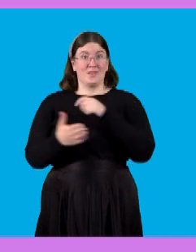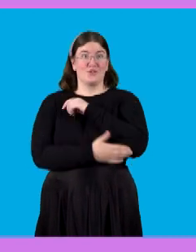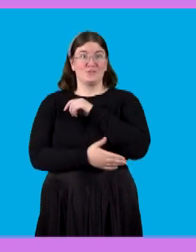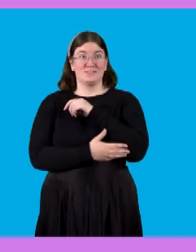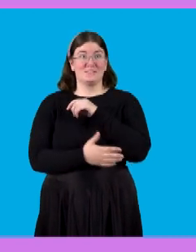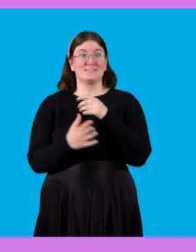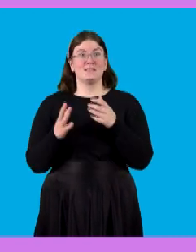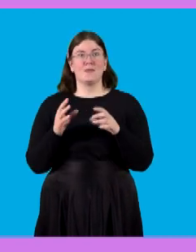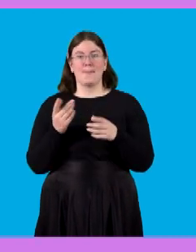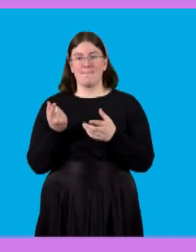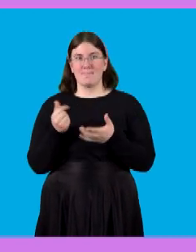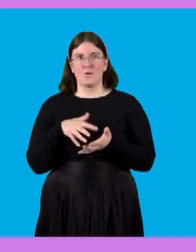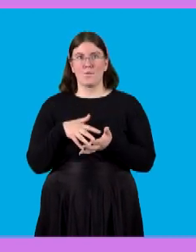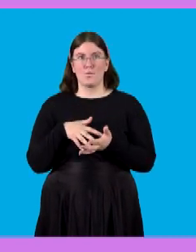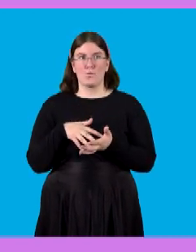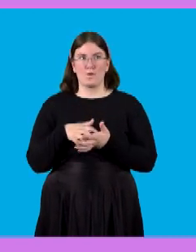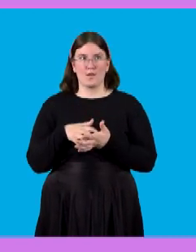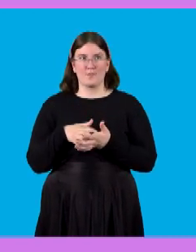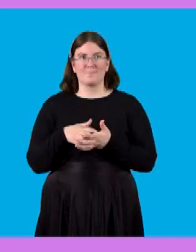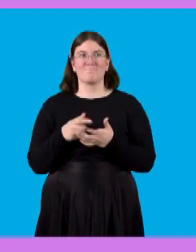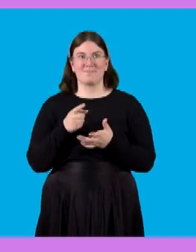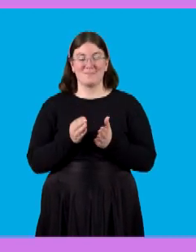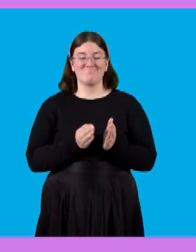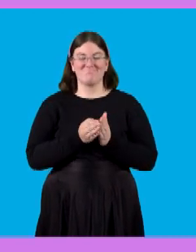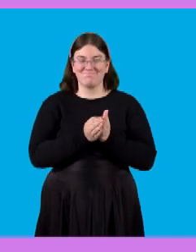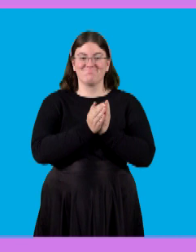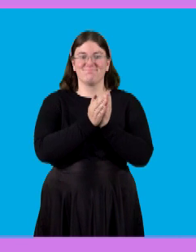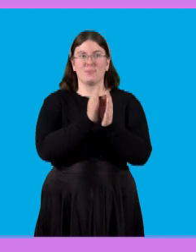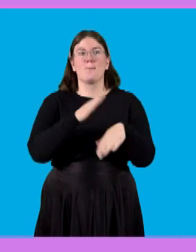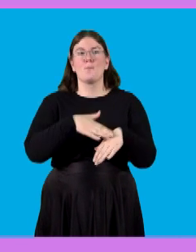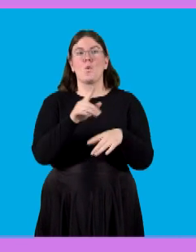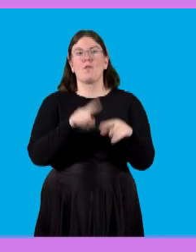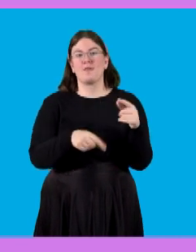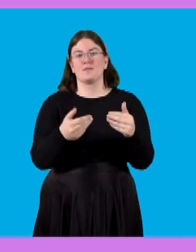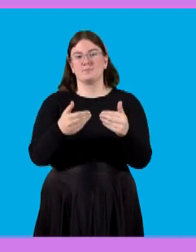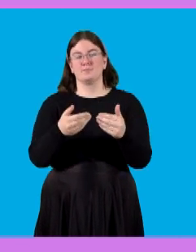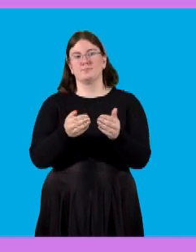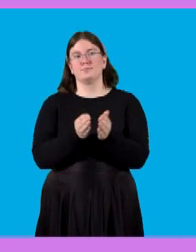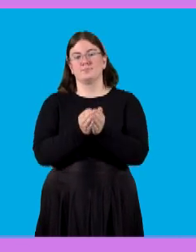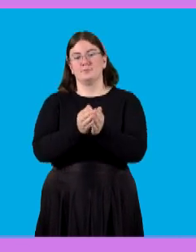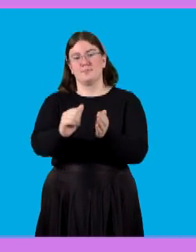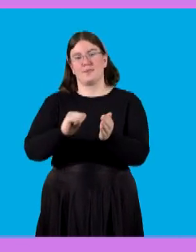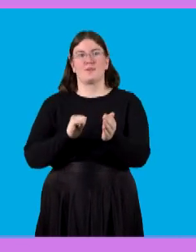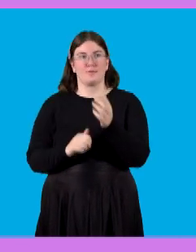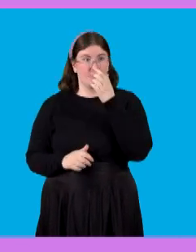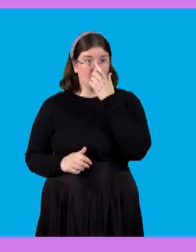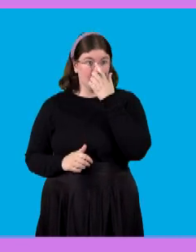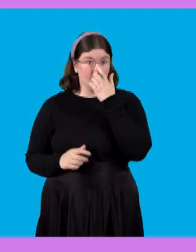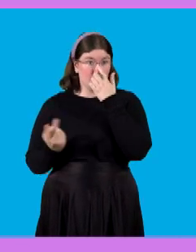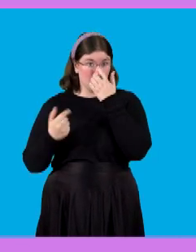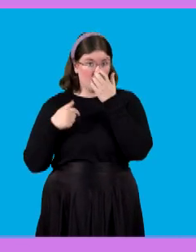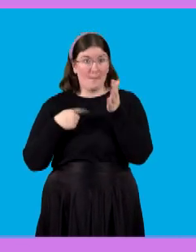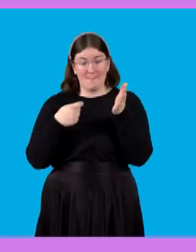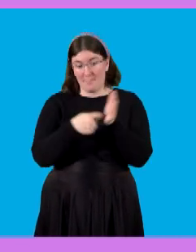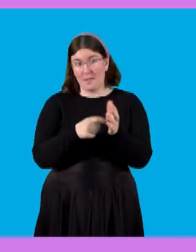much higher levels of imports than exports. And then remember I said we look at the buying power, or sometimes referred to as the